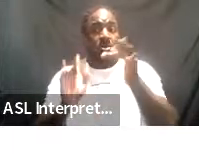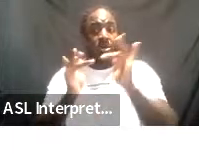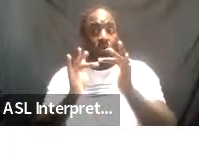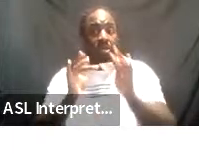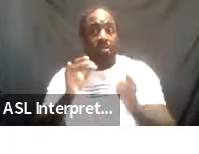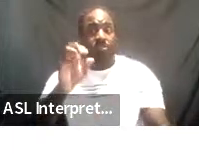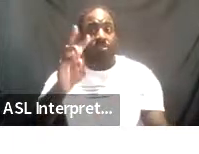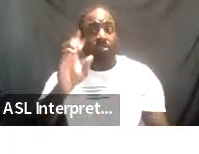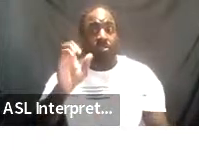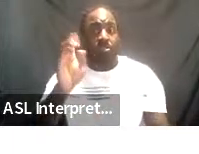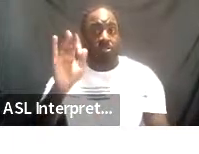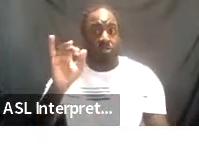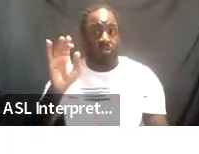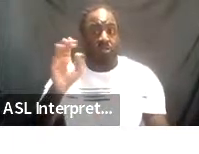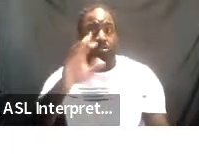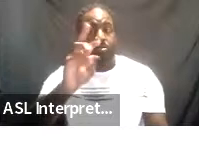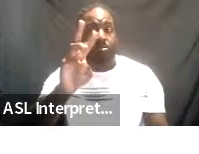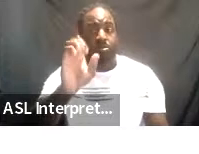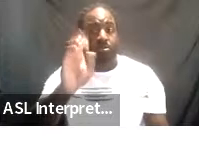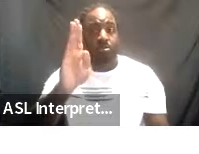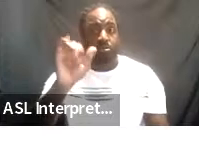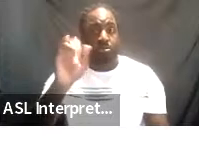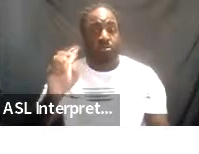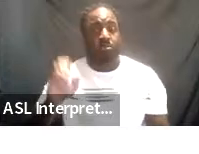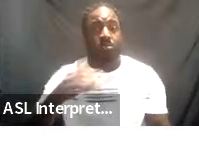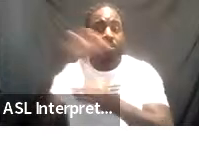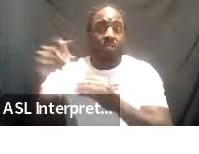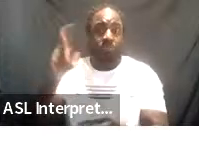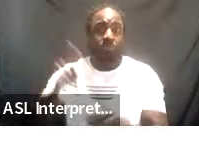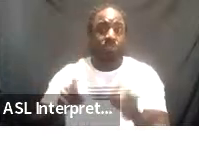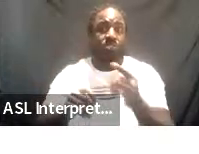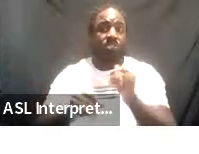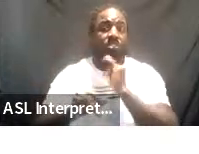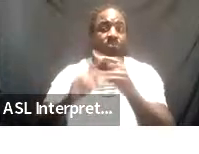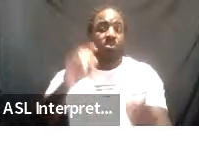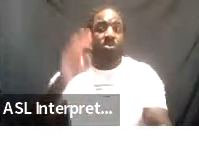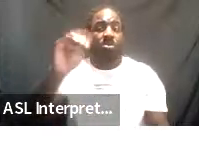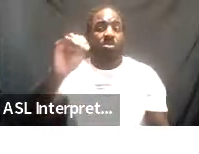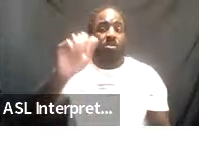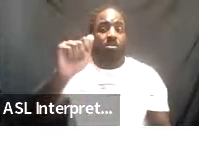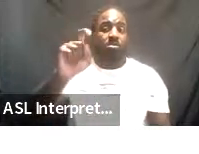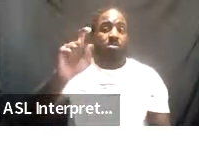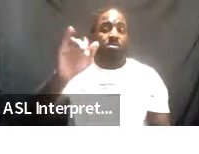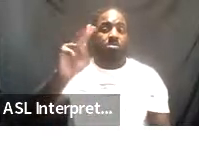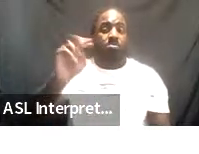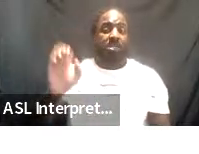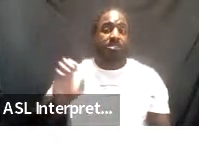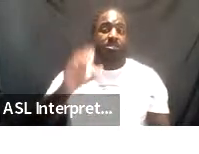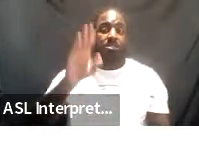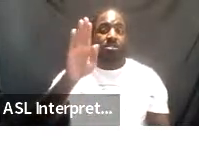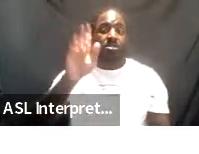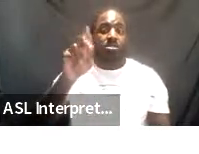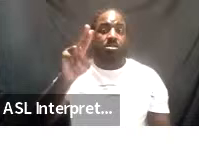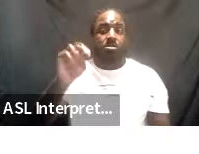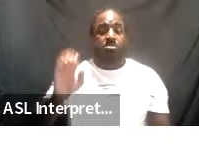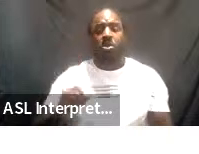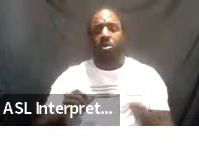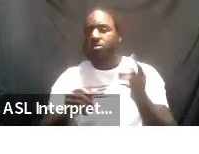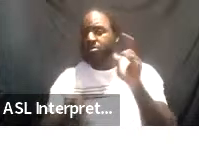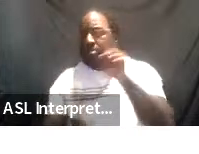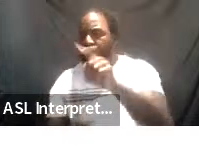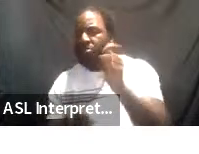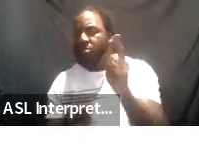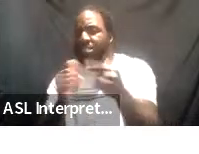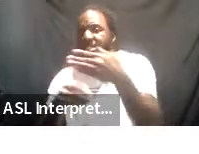The next question from Maxine Barnes is, when is the public hearing on the key component